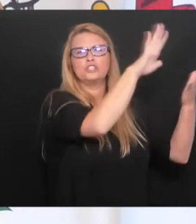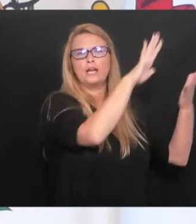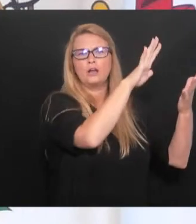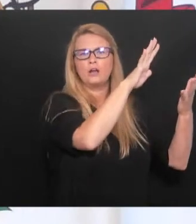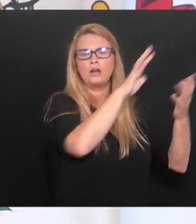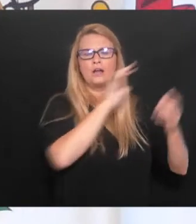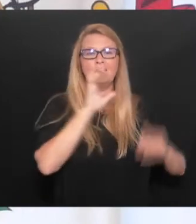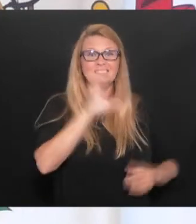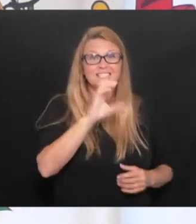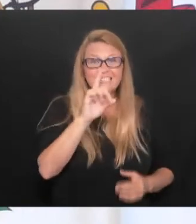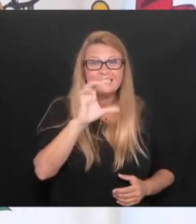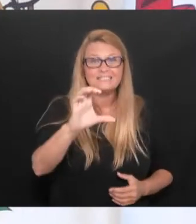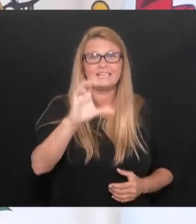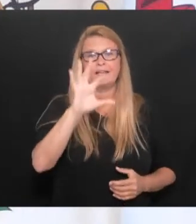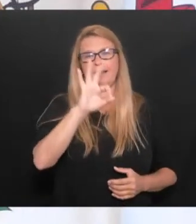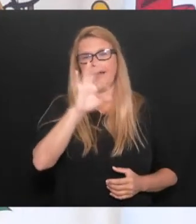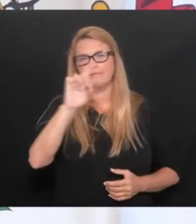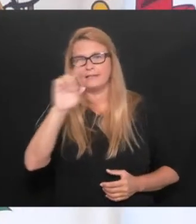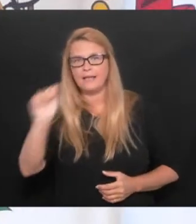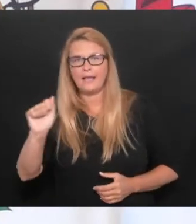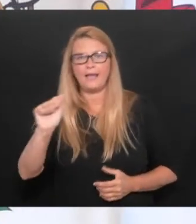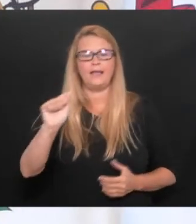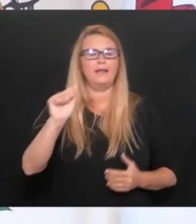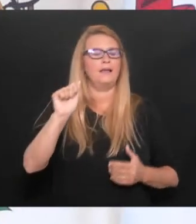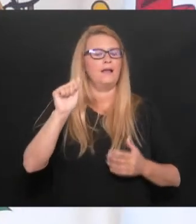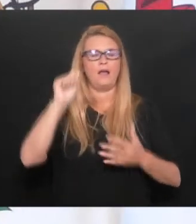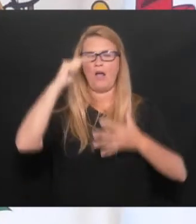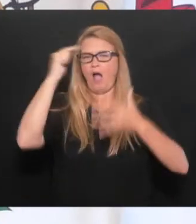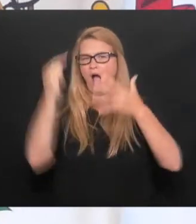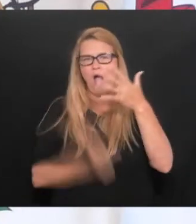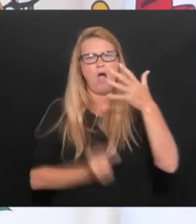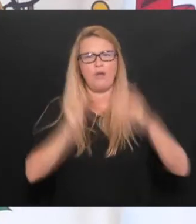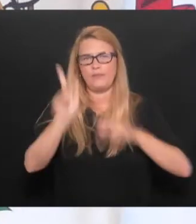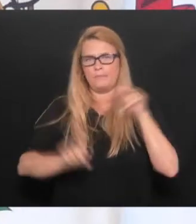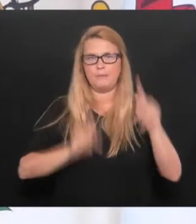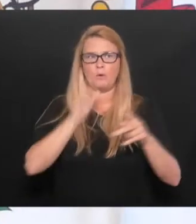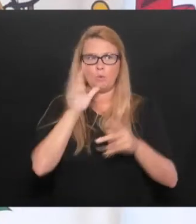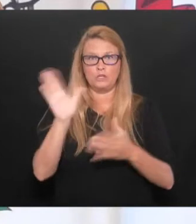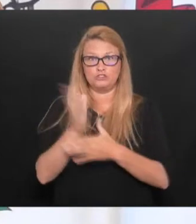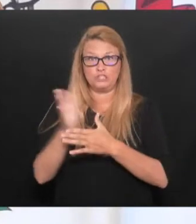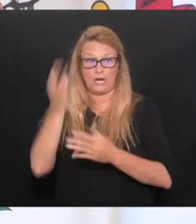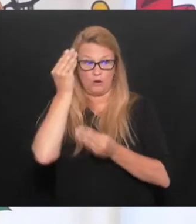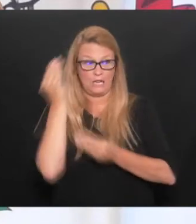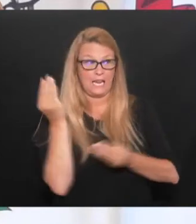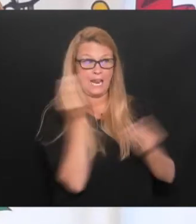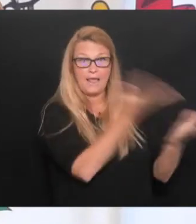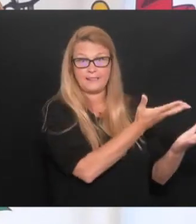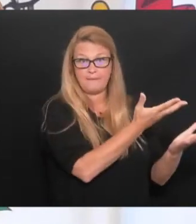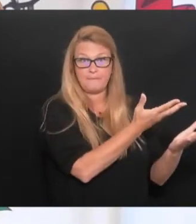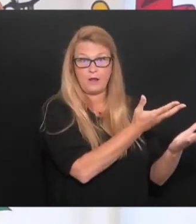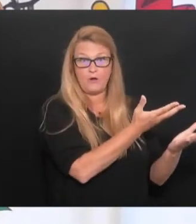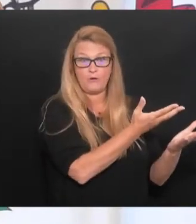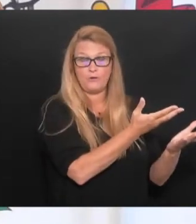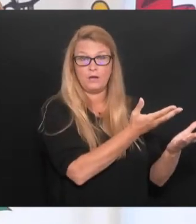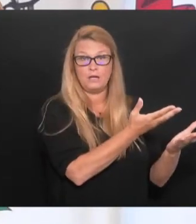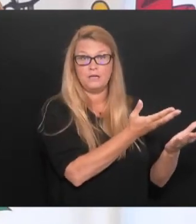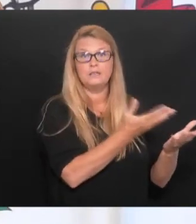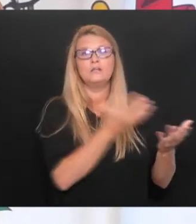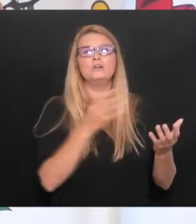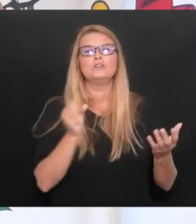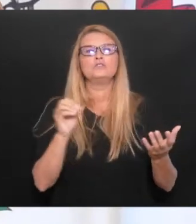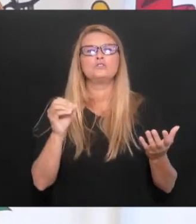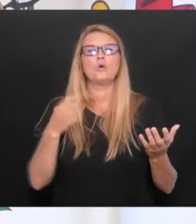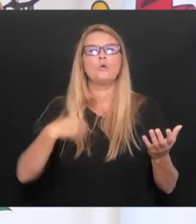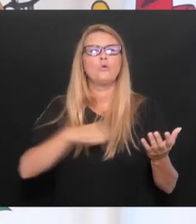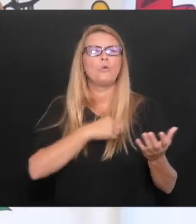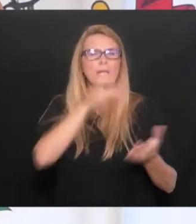with CDC and FDA and all those people. We're going to share the information we have in moving towards what